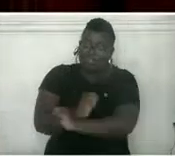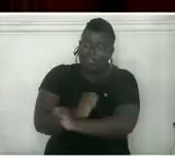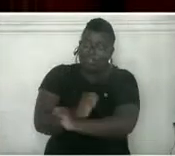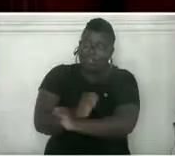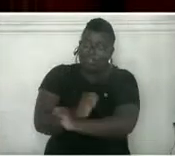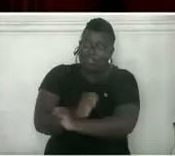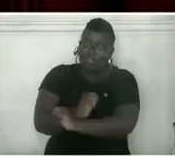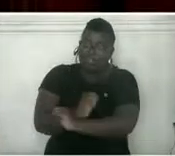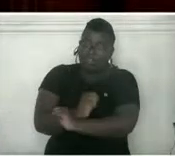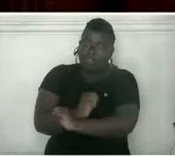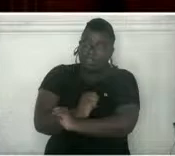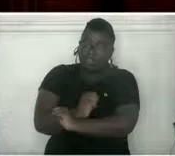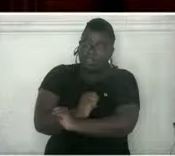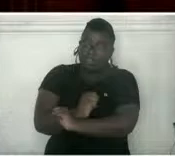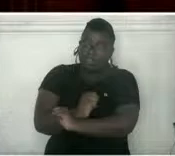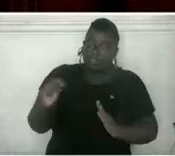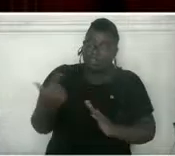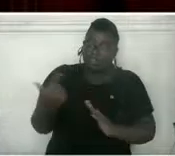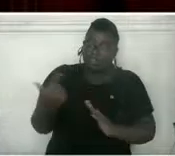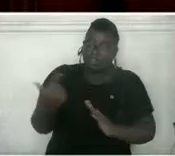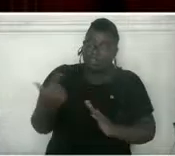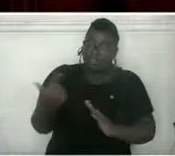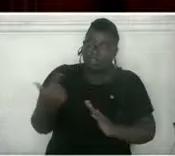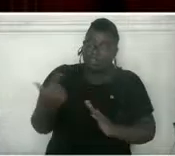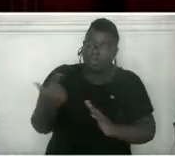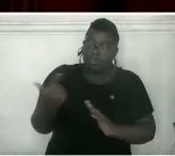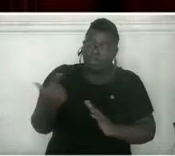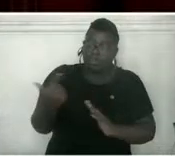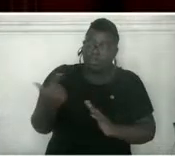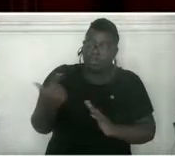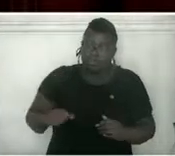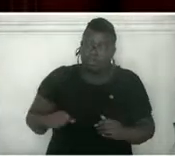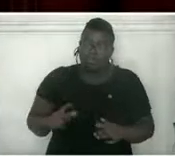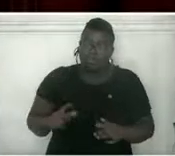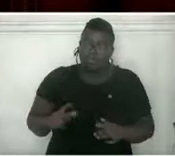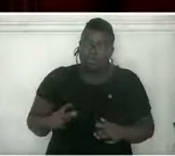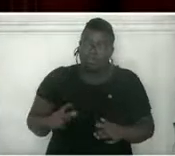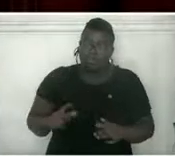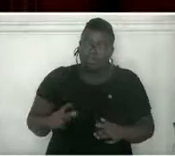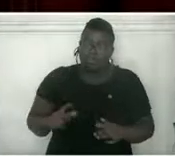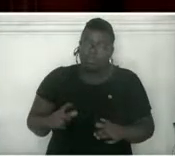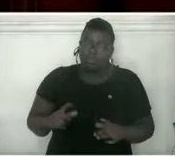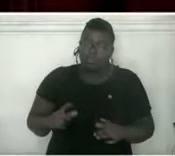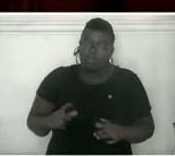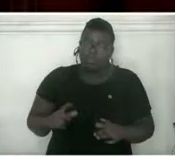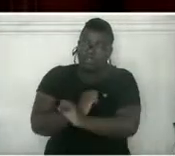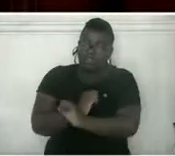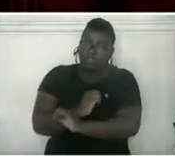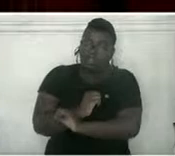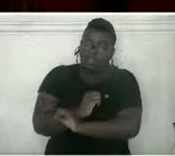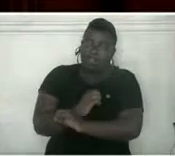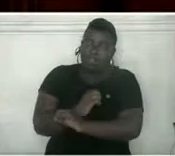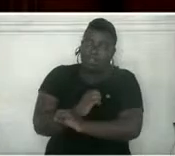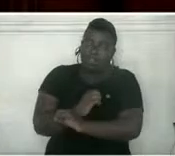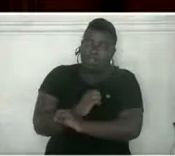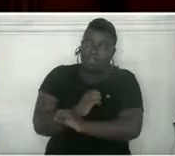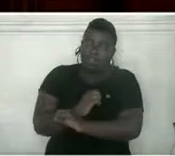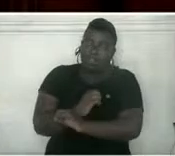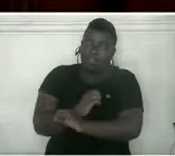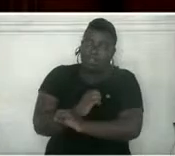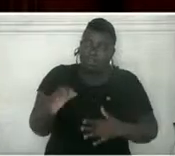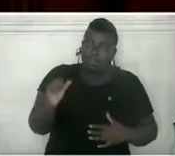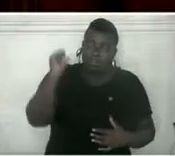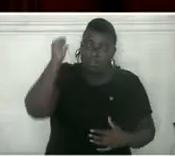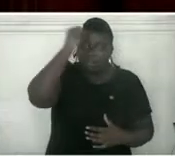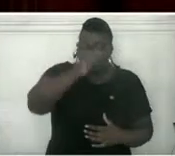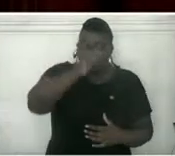all municipalities. Export-led industrialization with a dedicated focus in Africa,